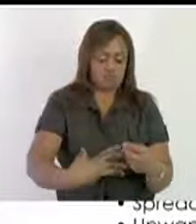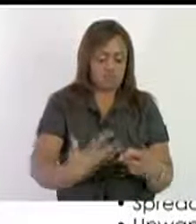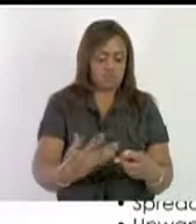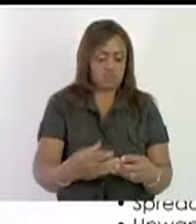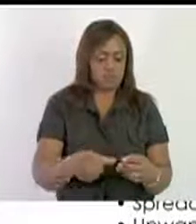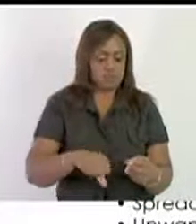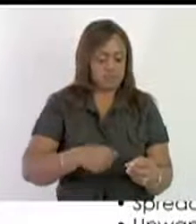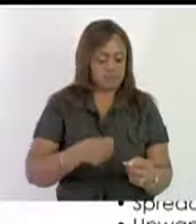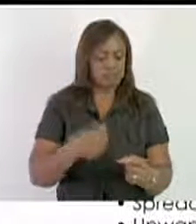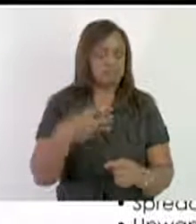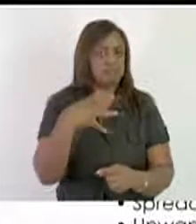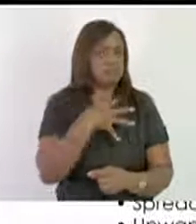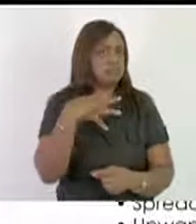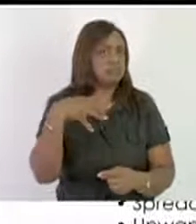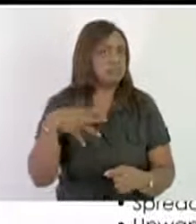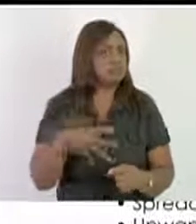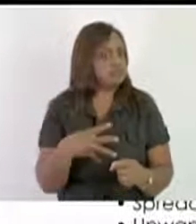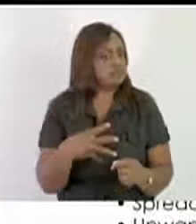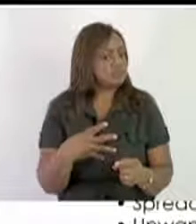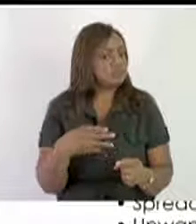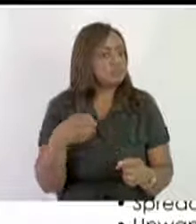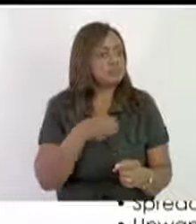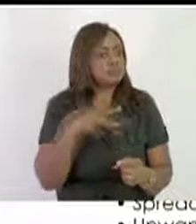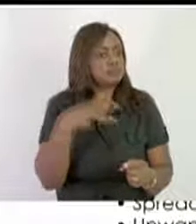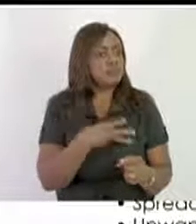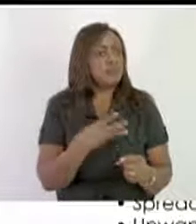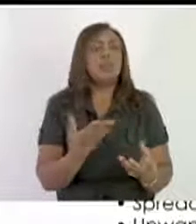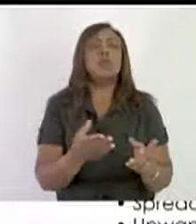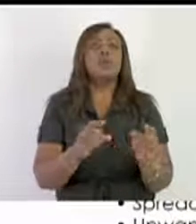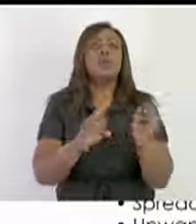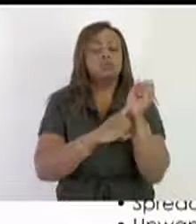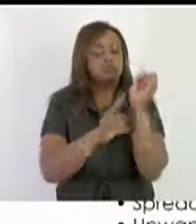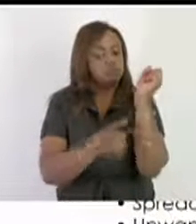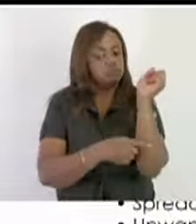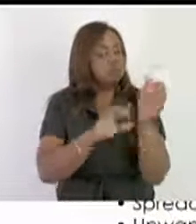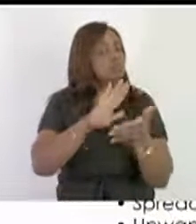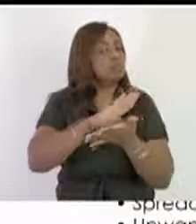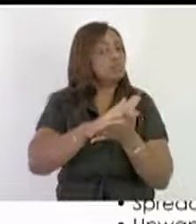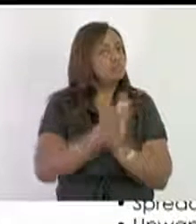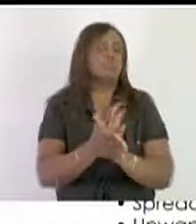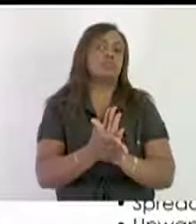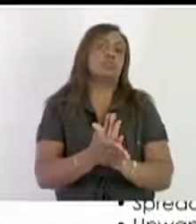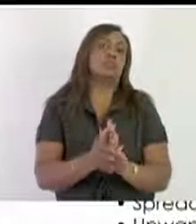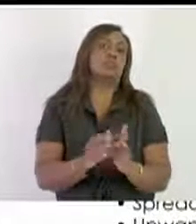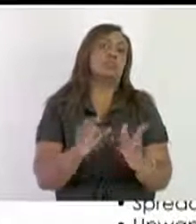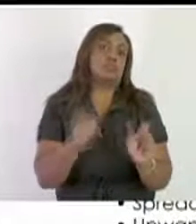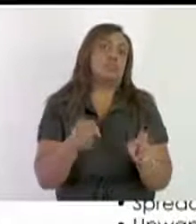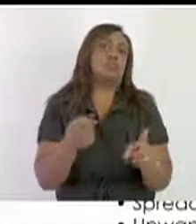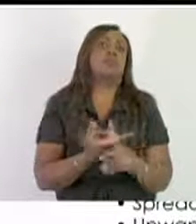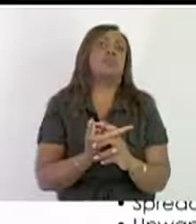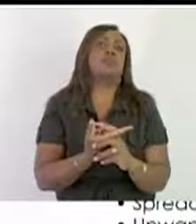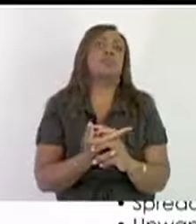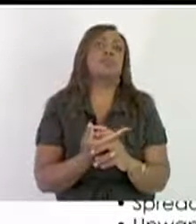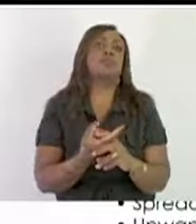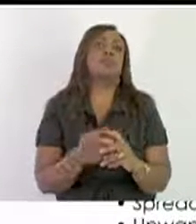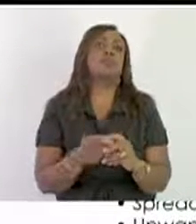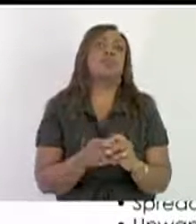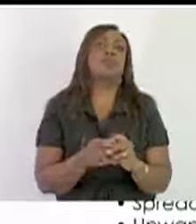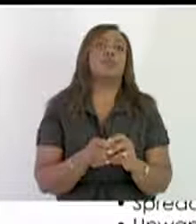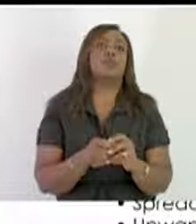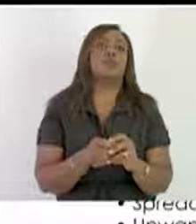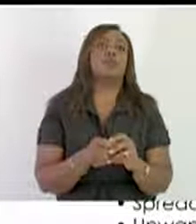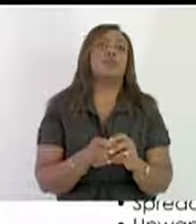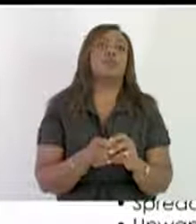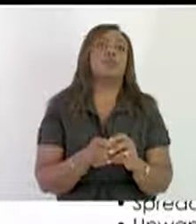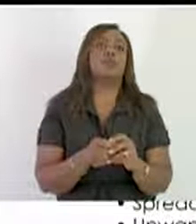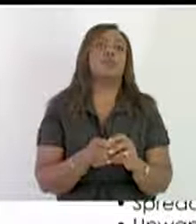then it also leads to spreading of diseases. You pass the disease to this person and then to the next person, just like that. It also